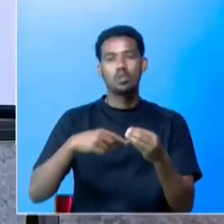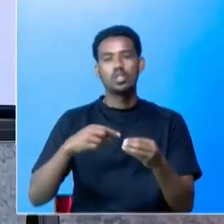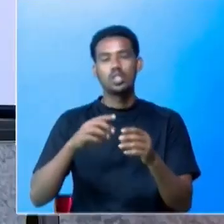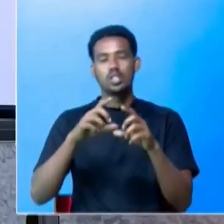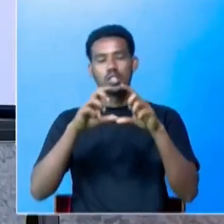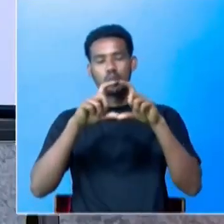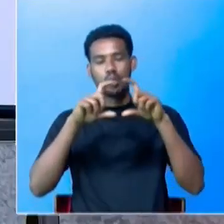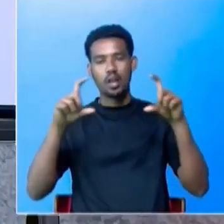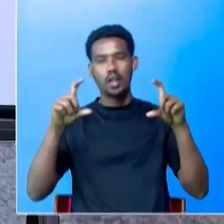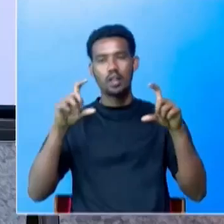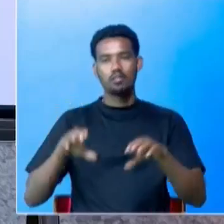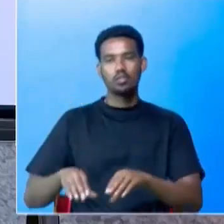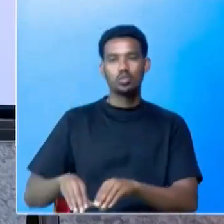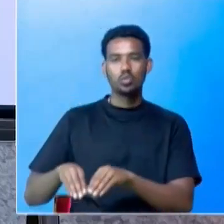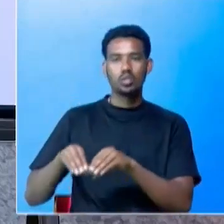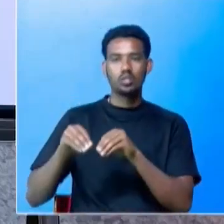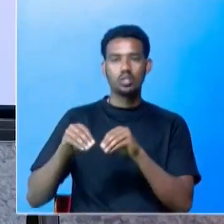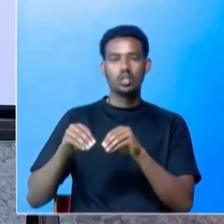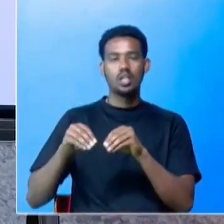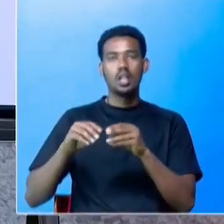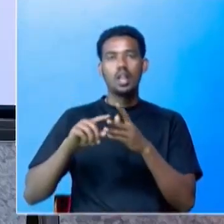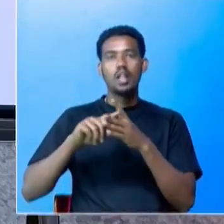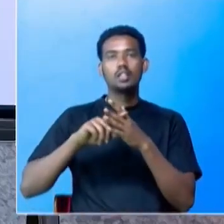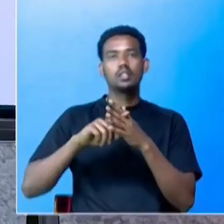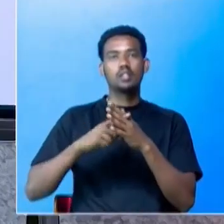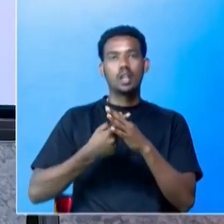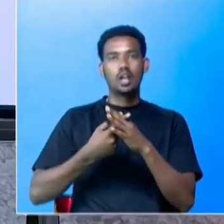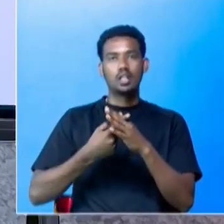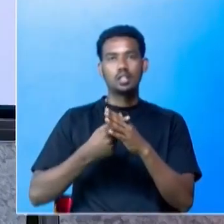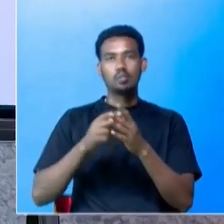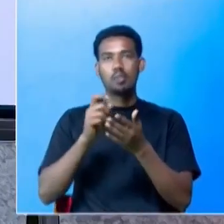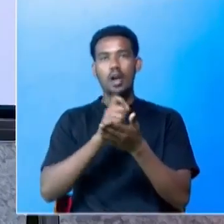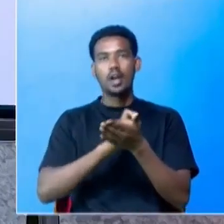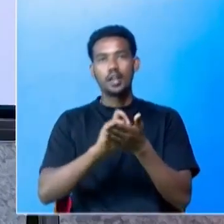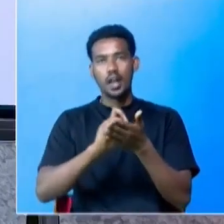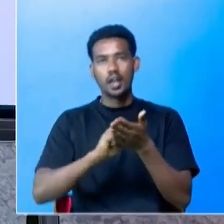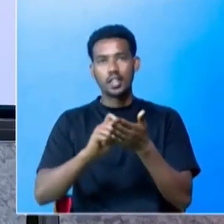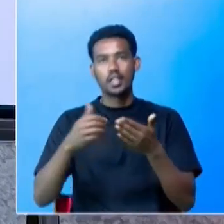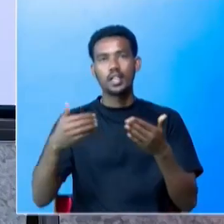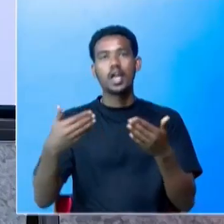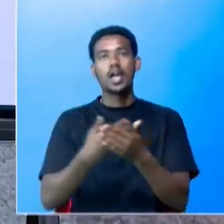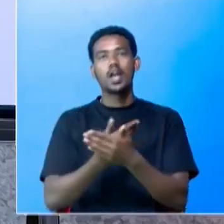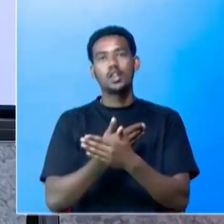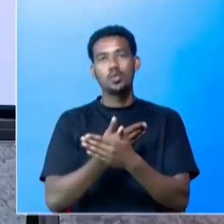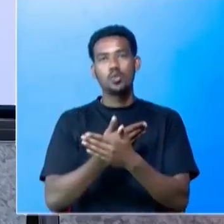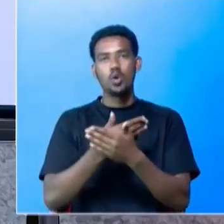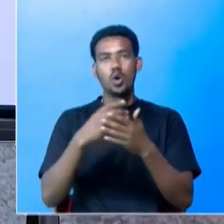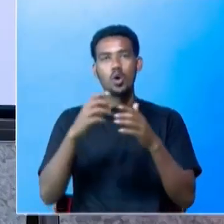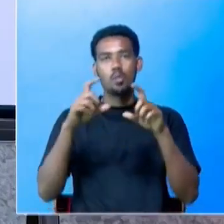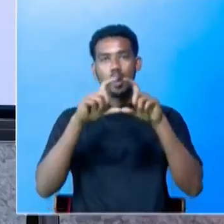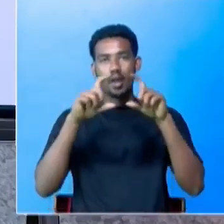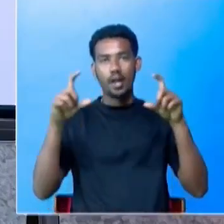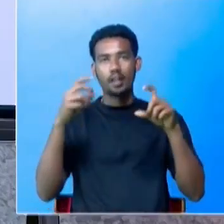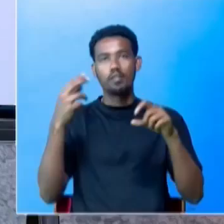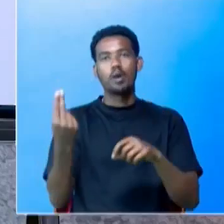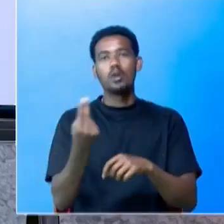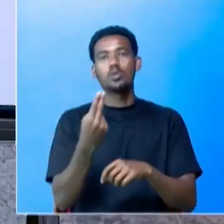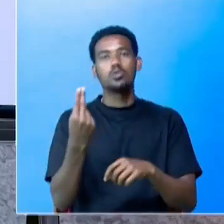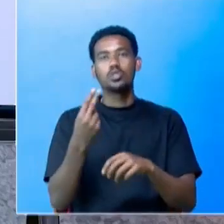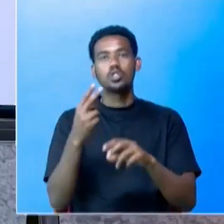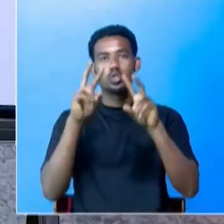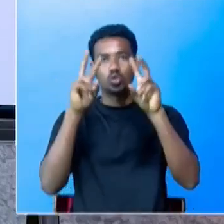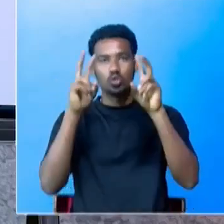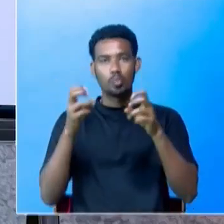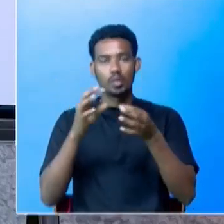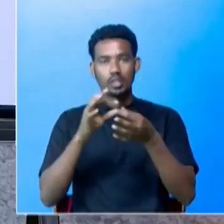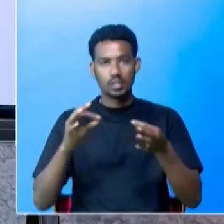paragraph. Students, let us start by writing a new paragraph by using topic